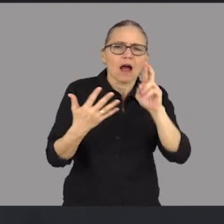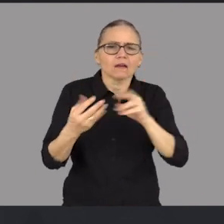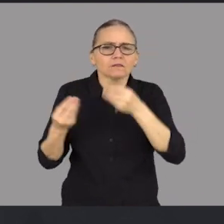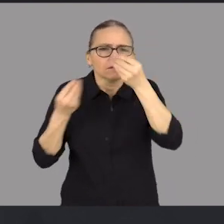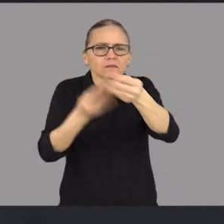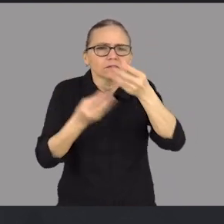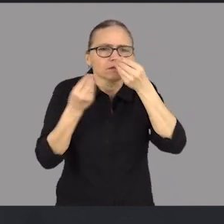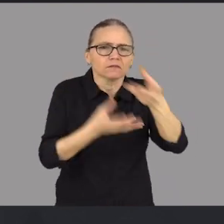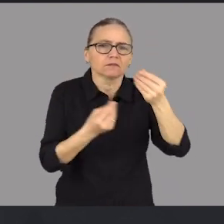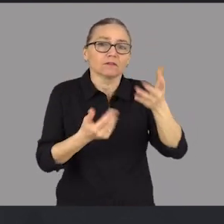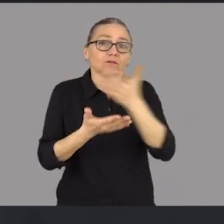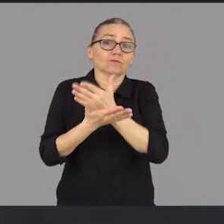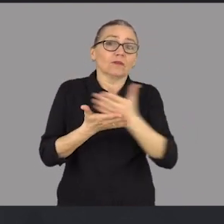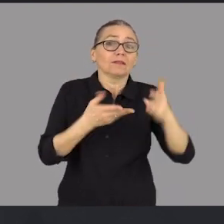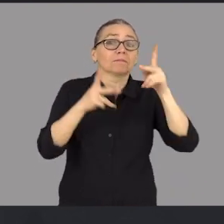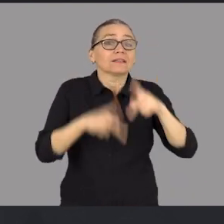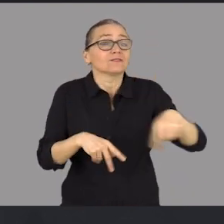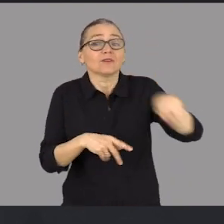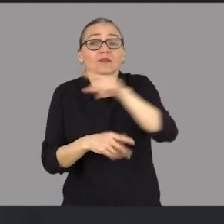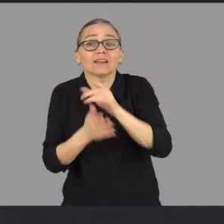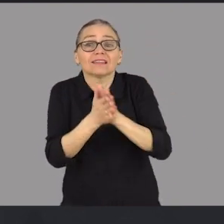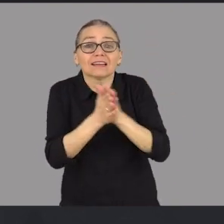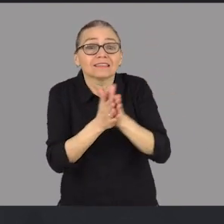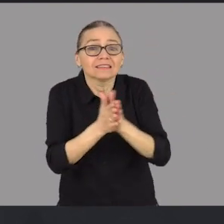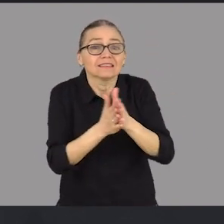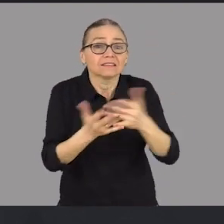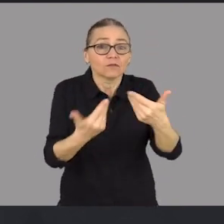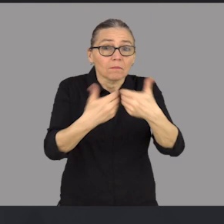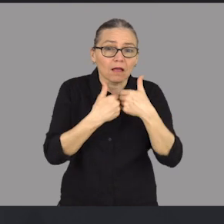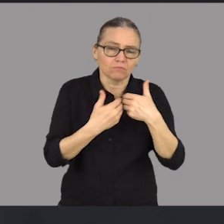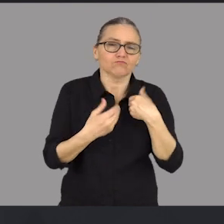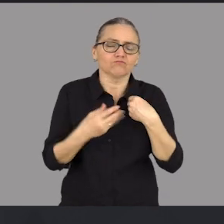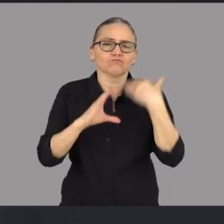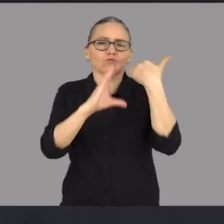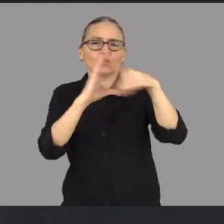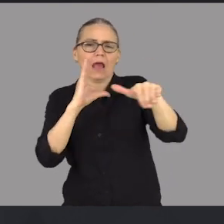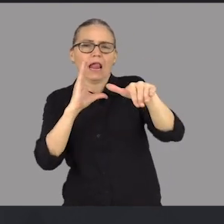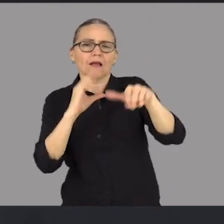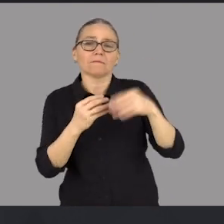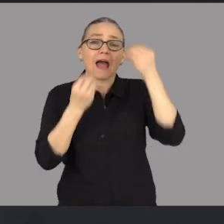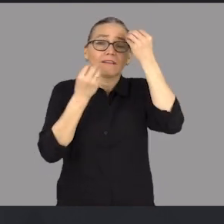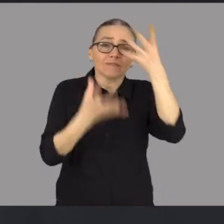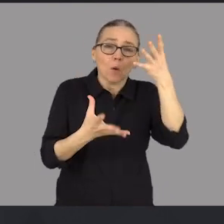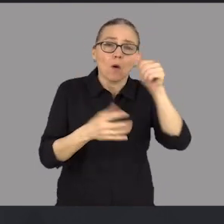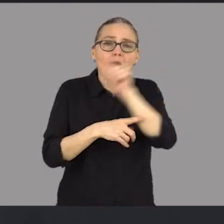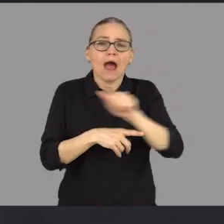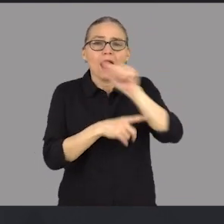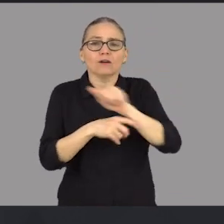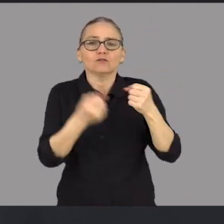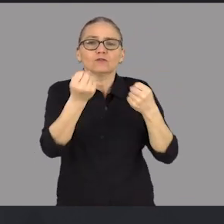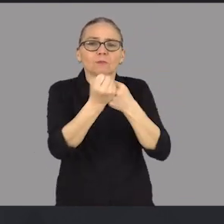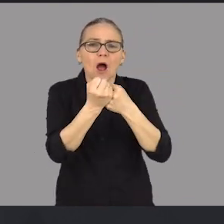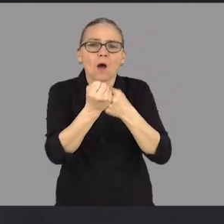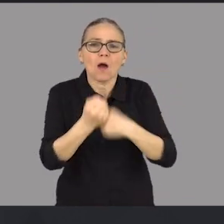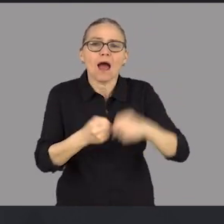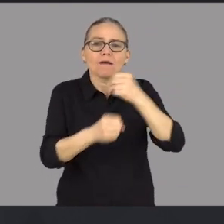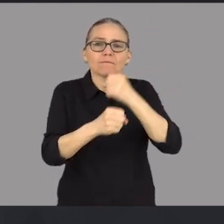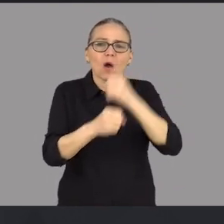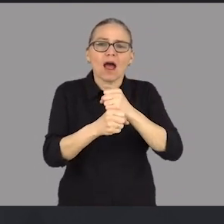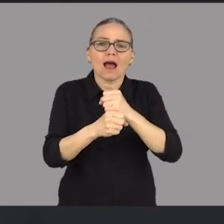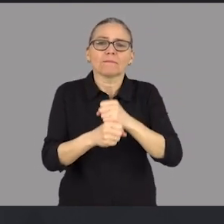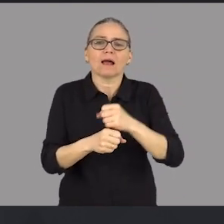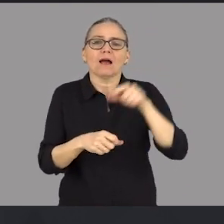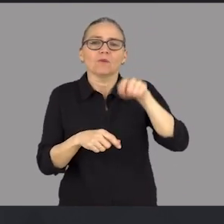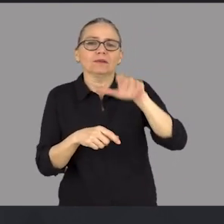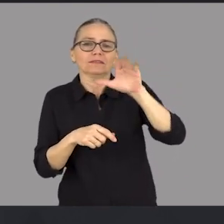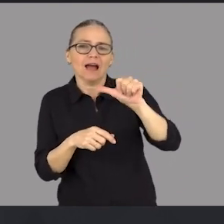Yes, there is. I believe we can certainly share the reference material with you after. If you're interested, you can send us an email